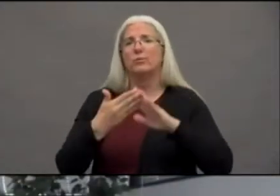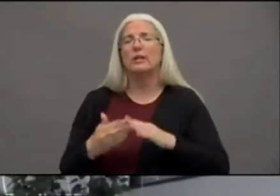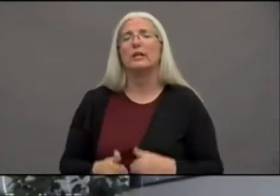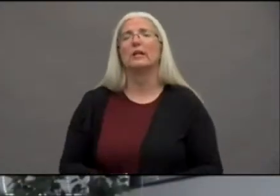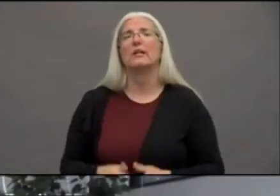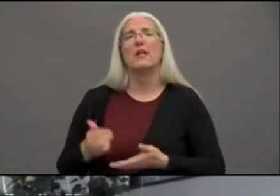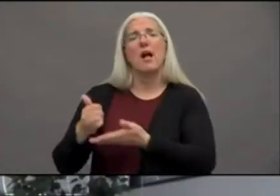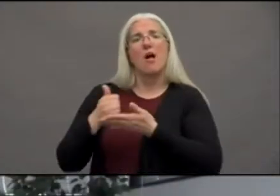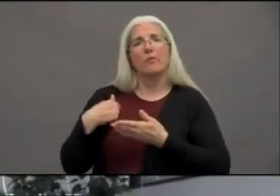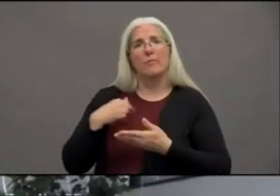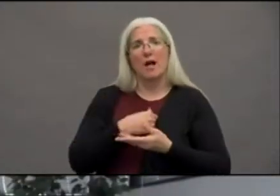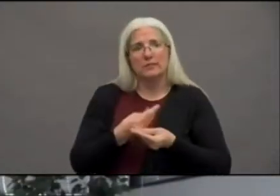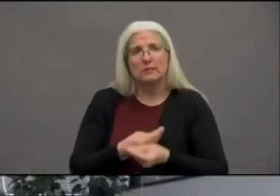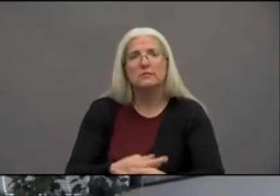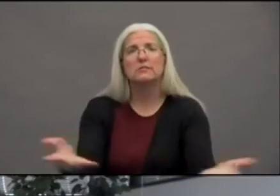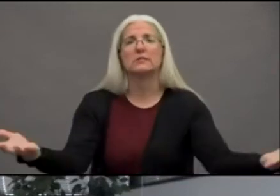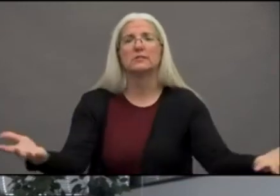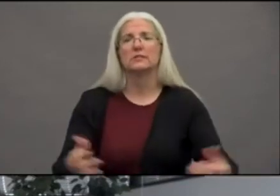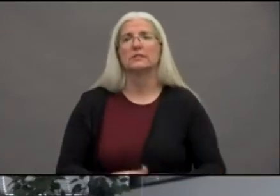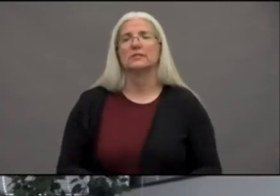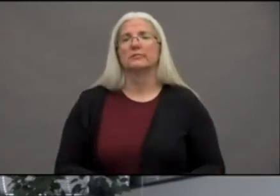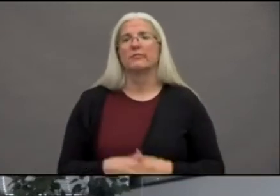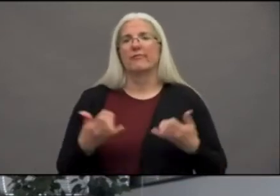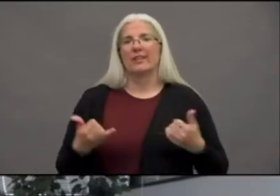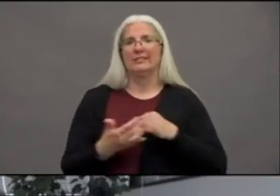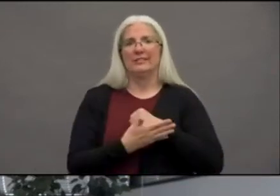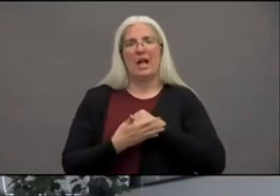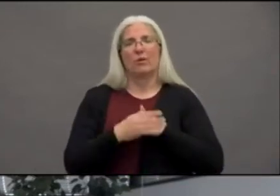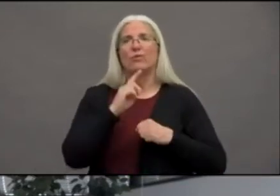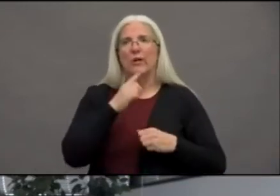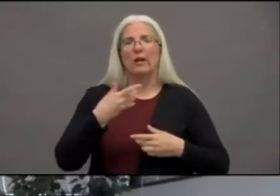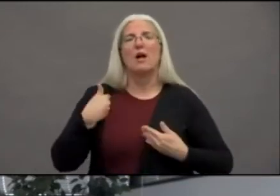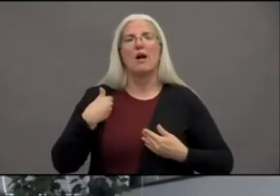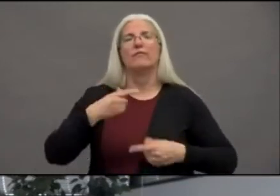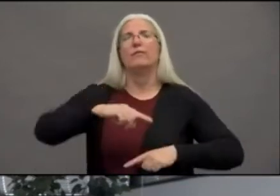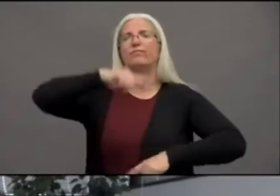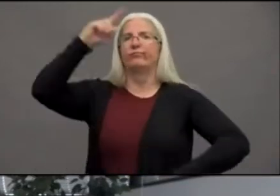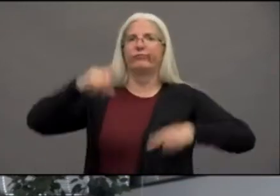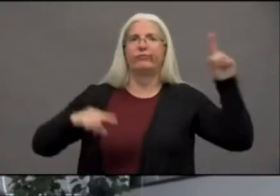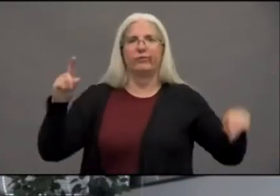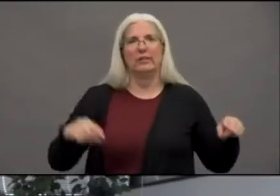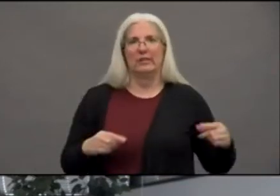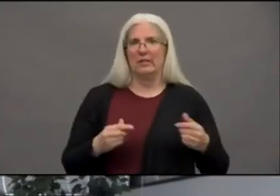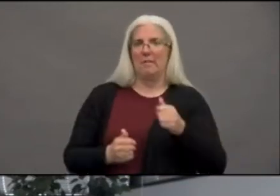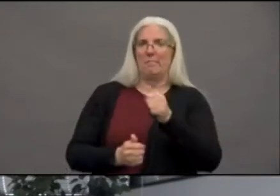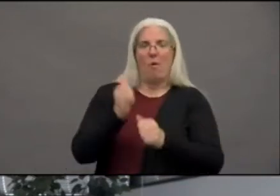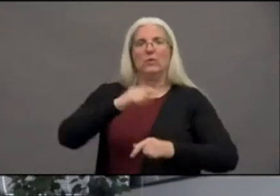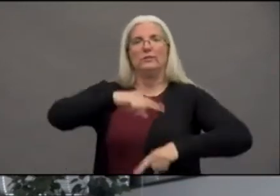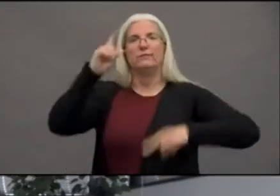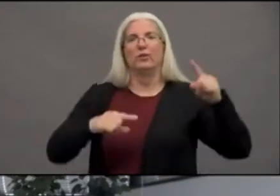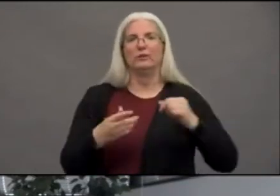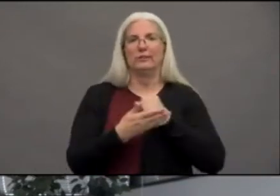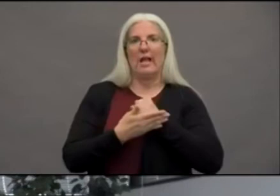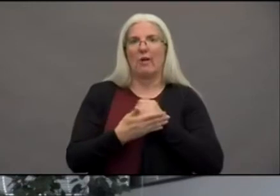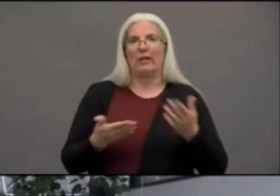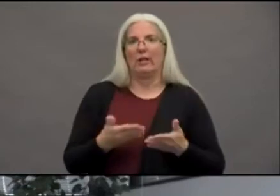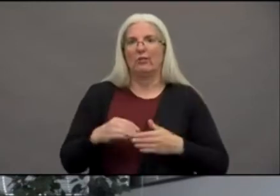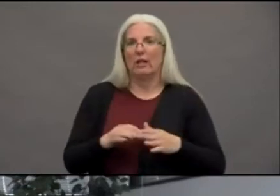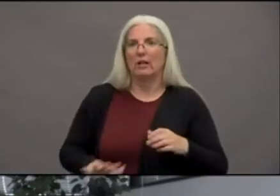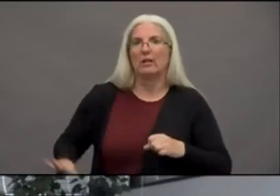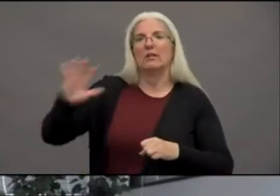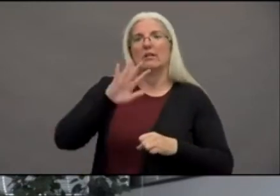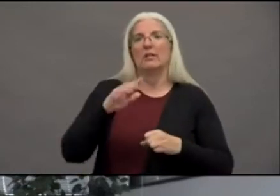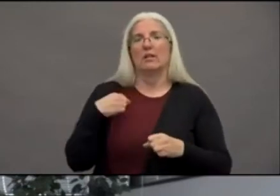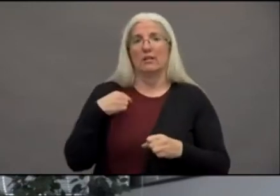this really extremely diverse county of ours, being one of the most diverse in the country, right? Whether you speak another language or not, I know that you